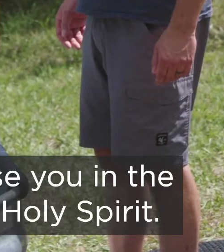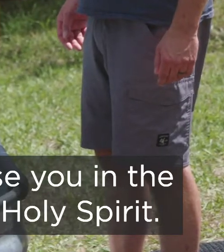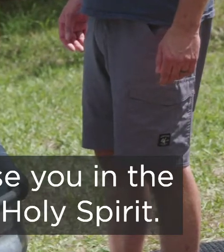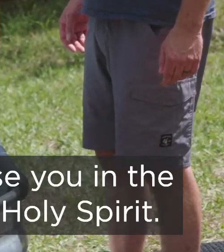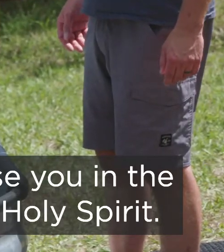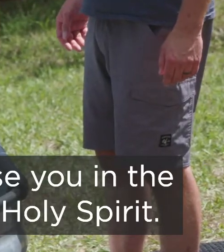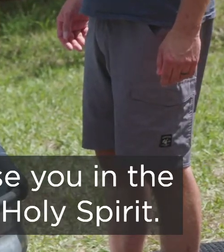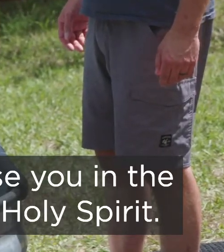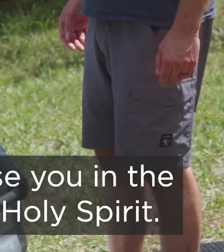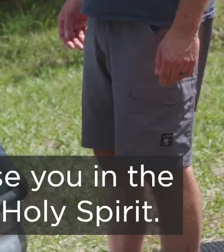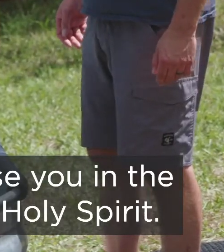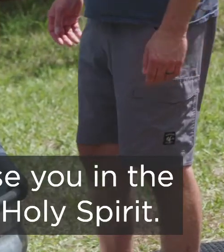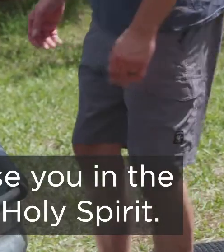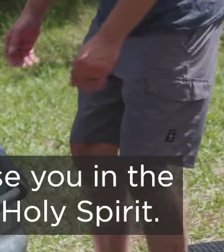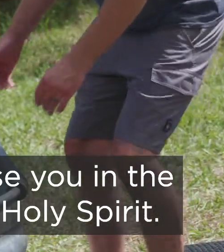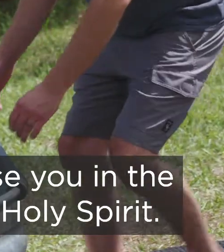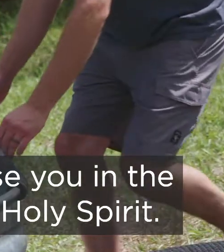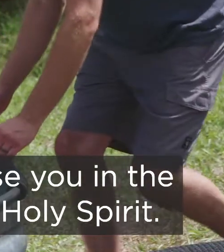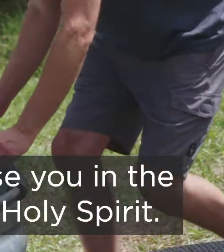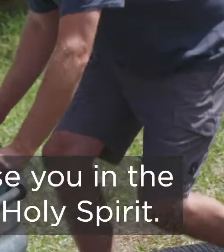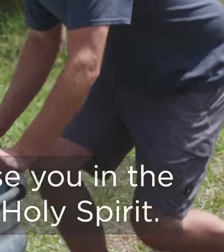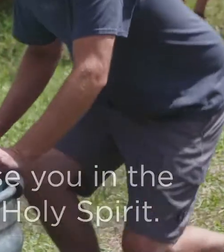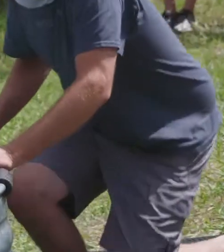Son, and the Holy Spirit.